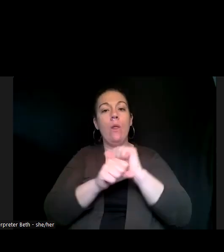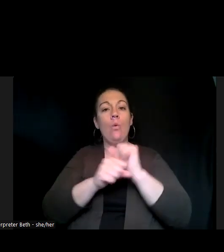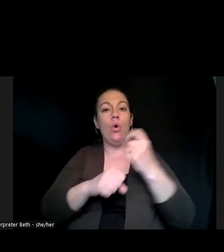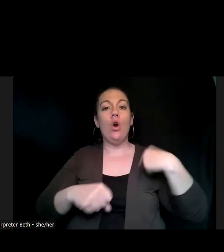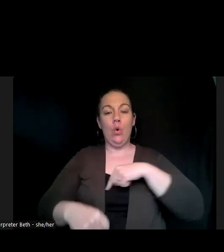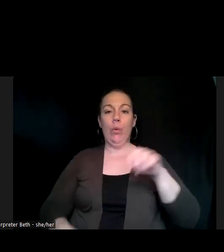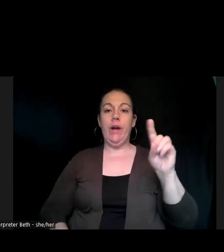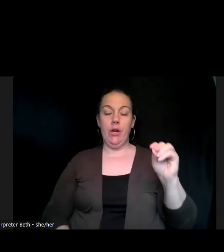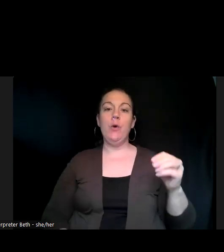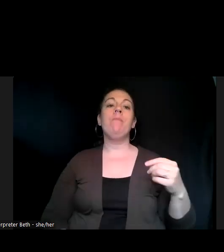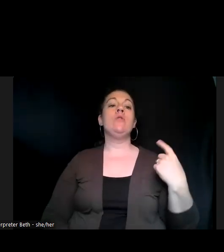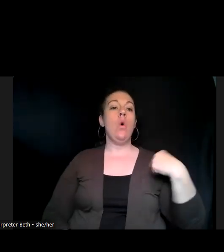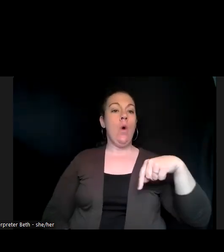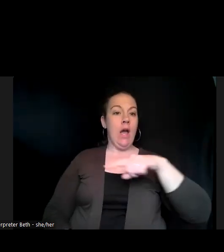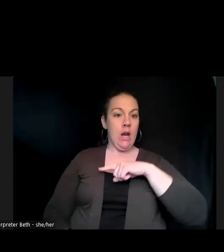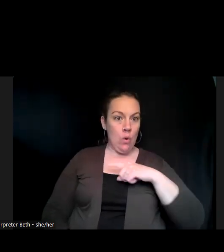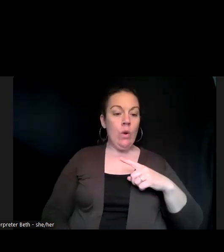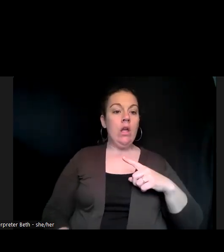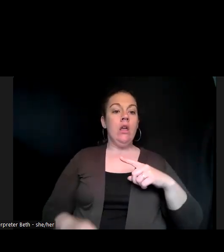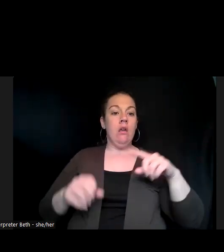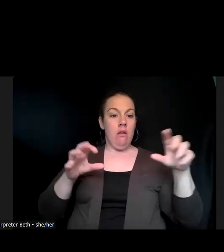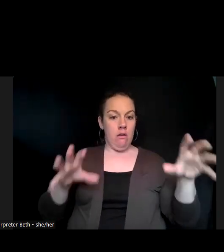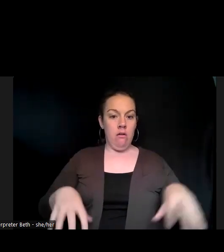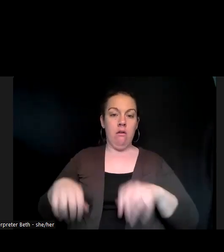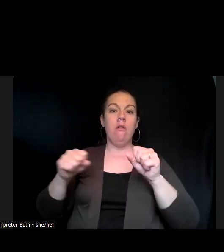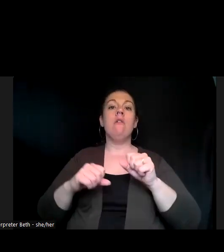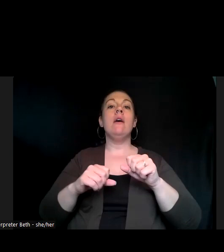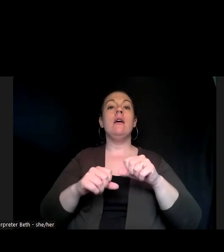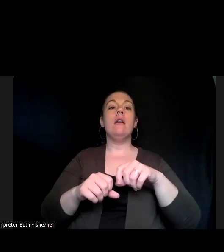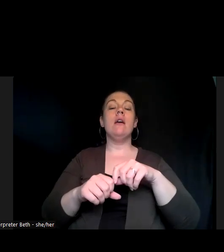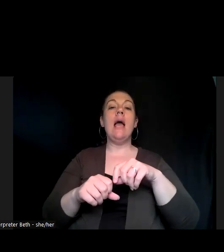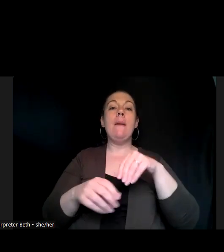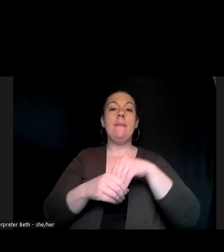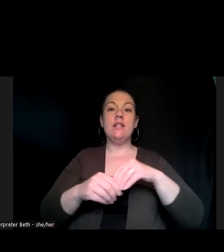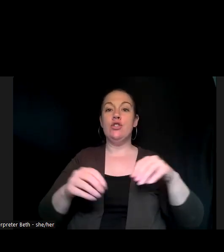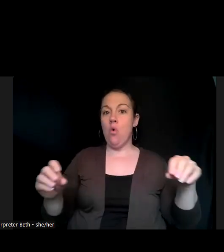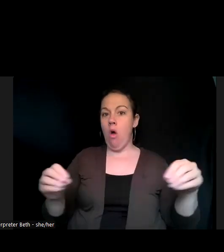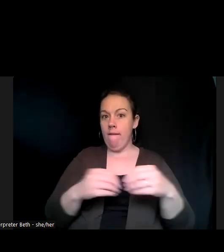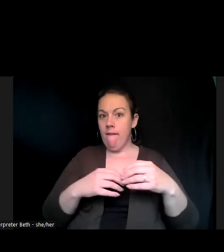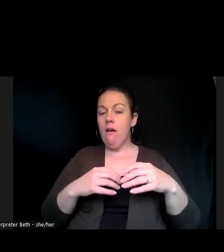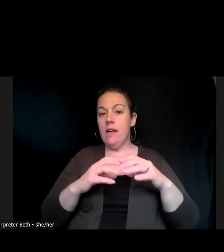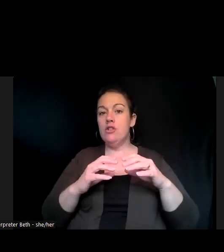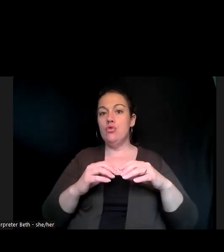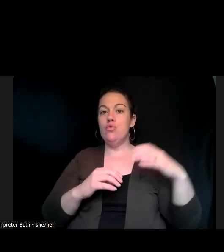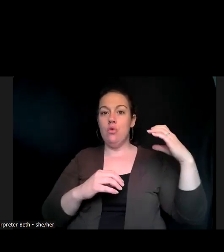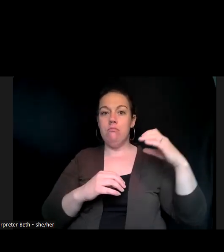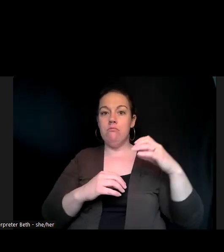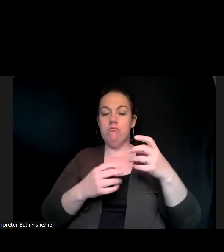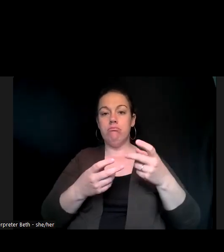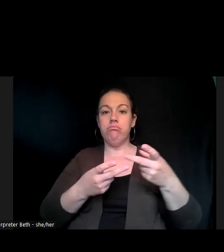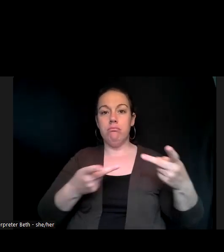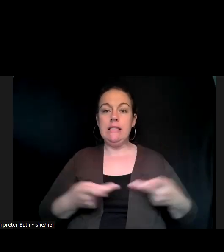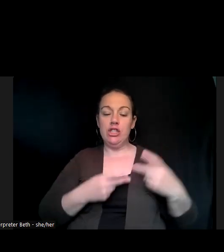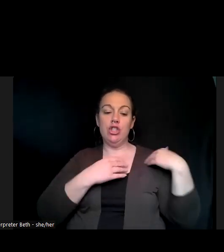we came into office, we inherited one of the greatest crises to ever face public schools. More than half of